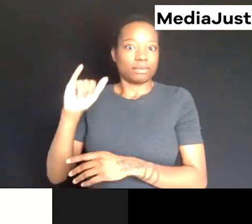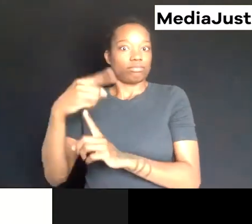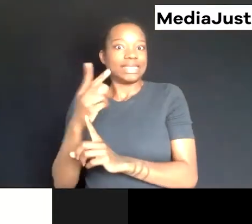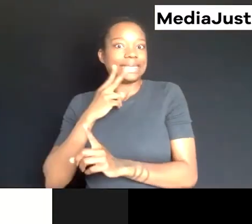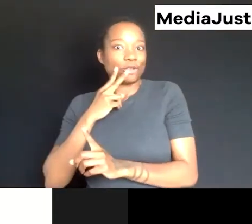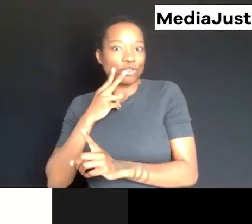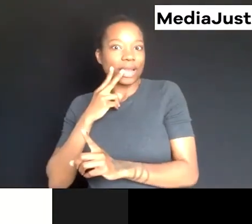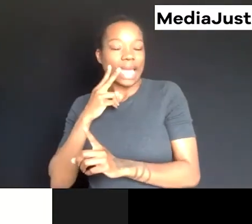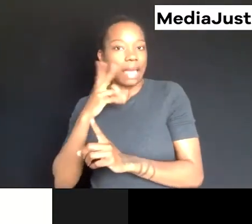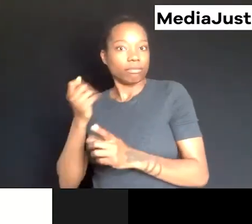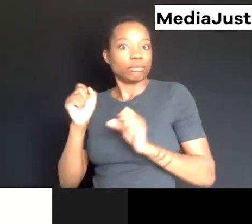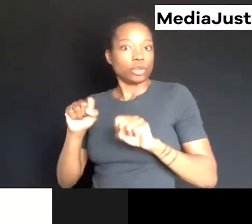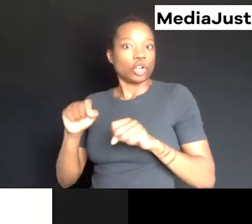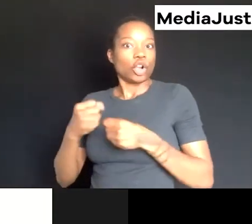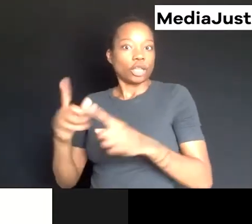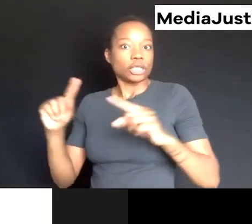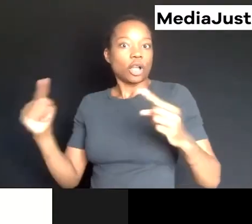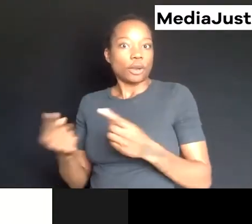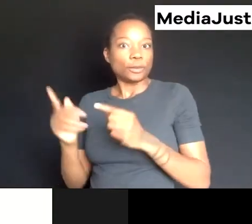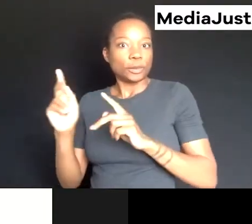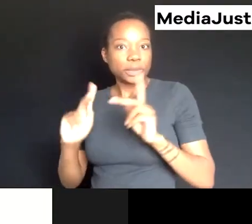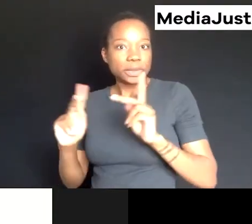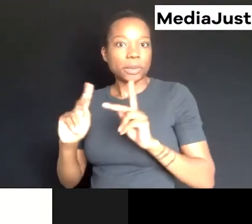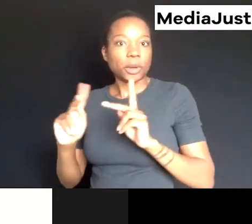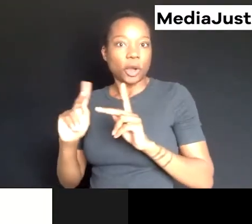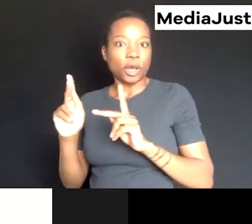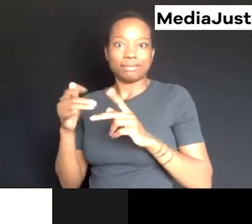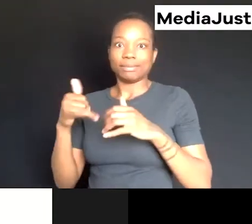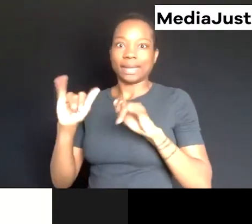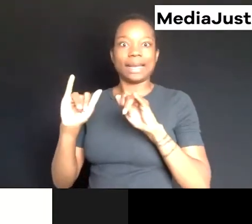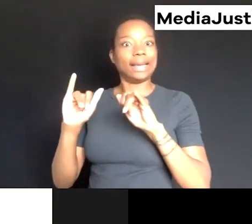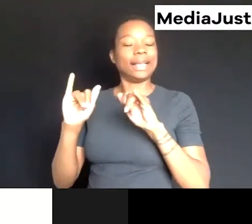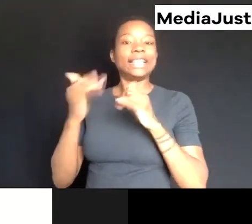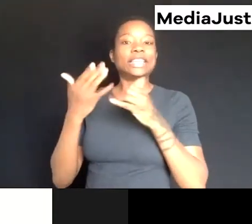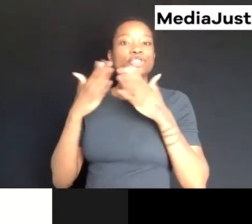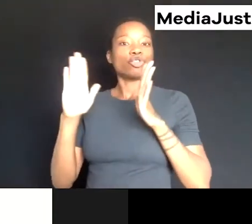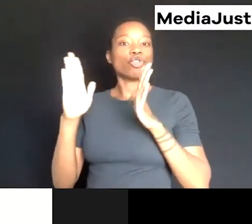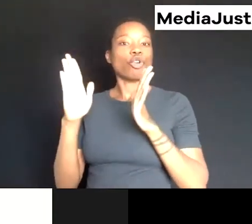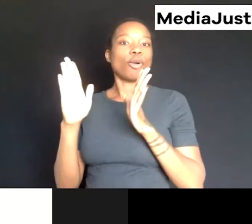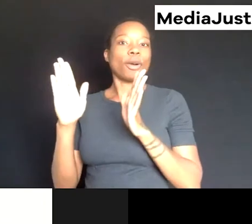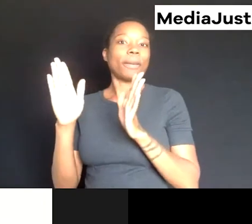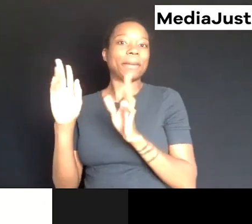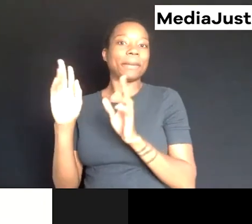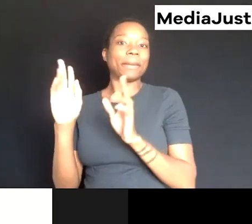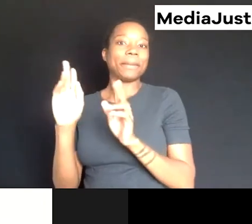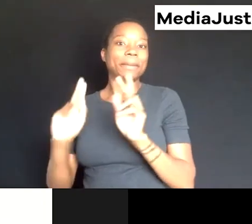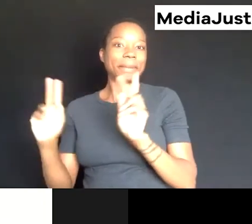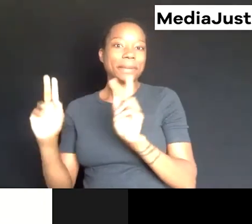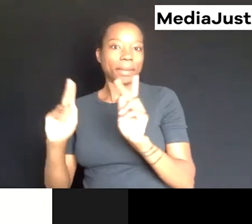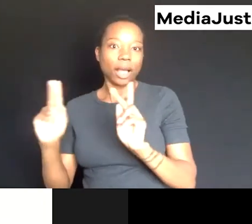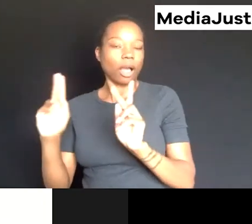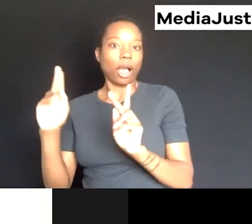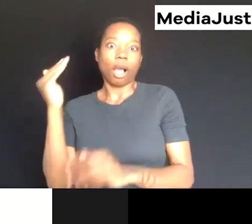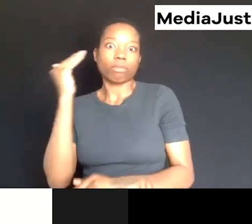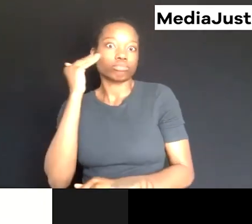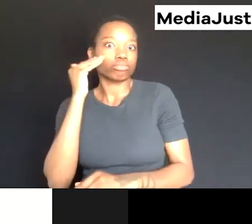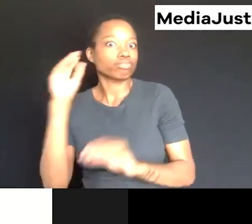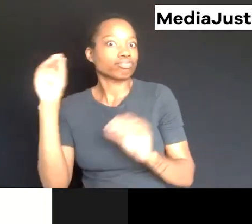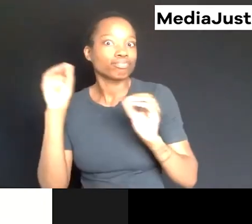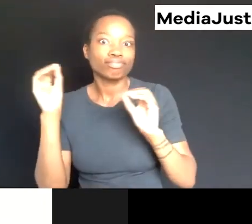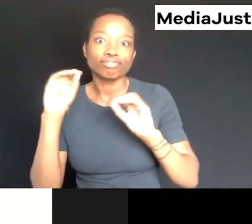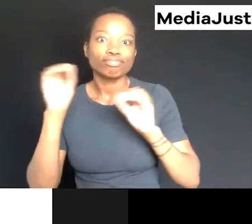And where you saw this reflected is in Gannett newspapers. You wouldn't see hard-hitting reports on cigarette